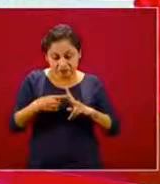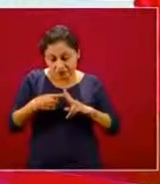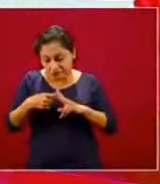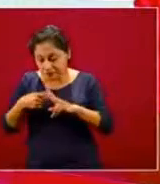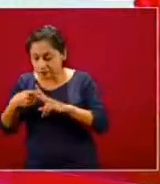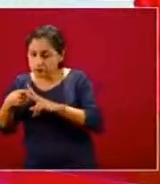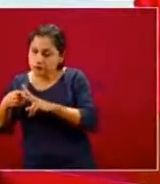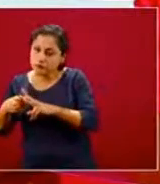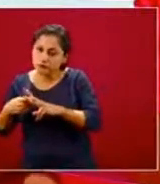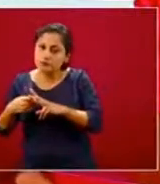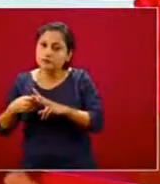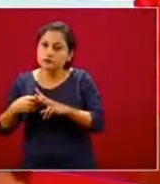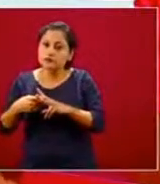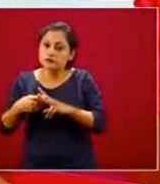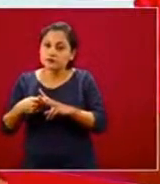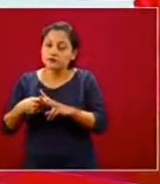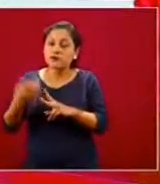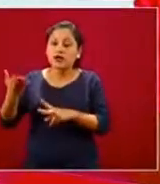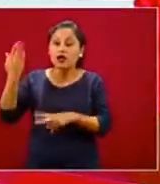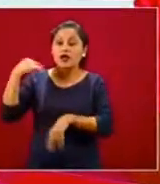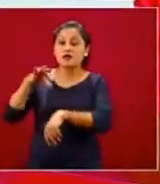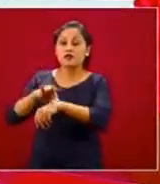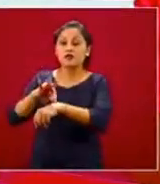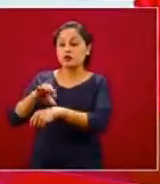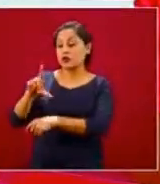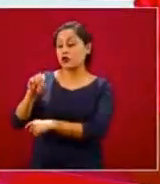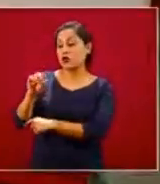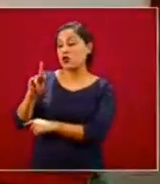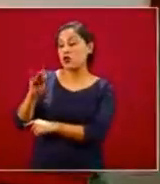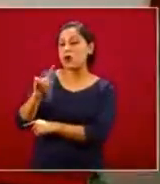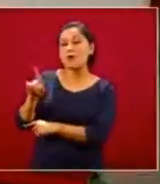we calculated a series of numbers